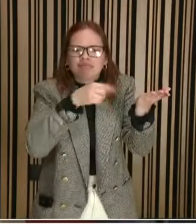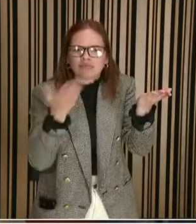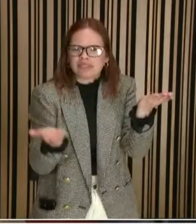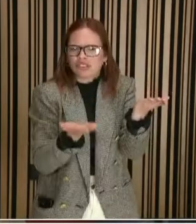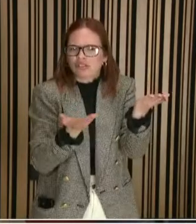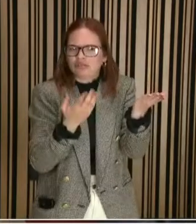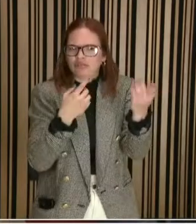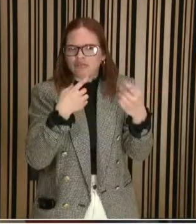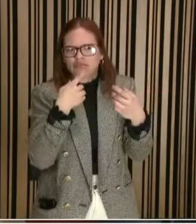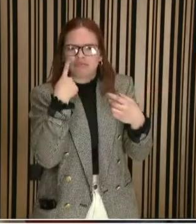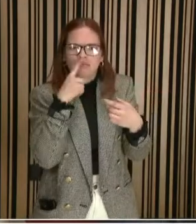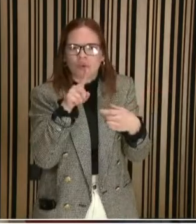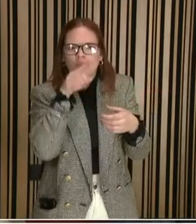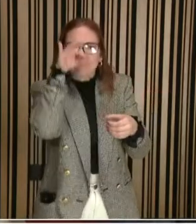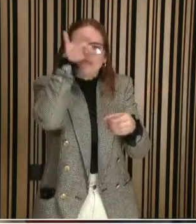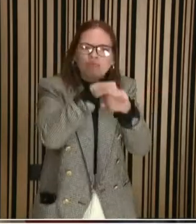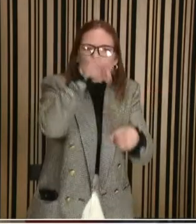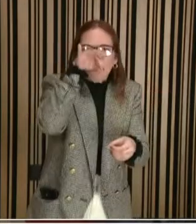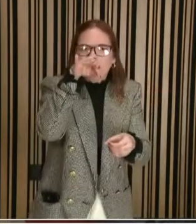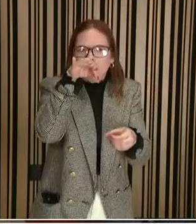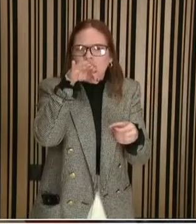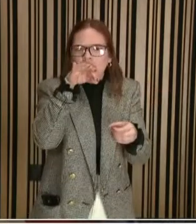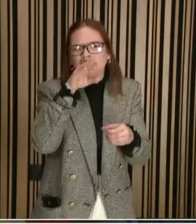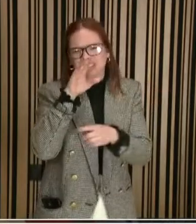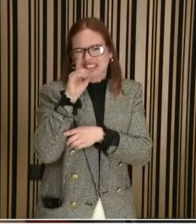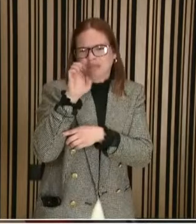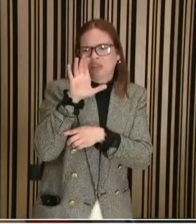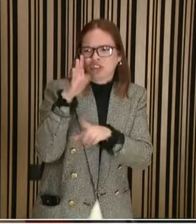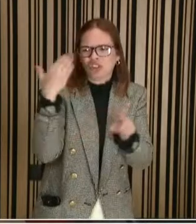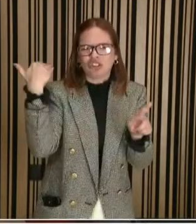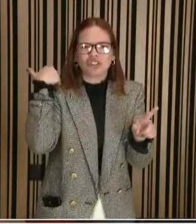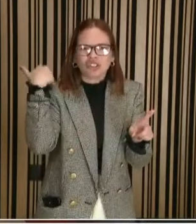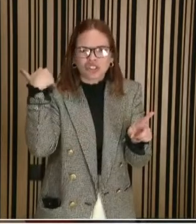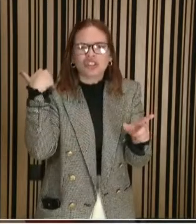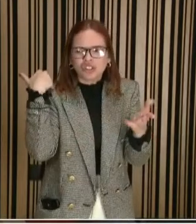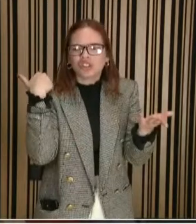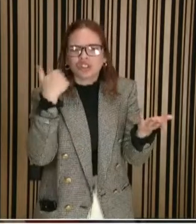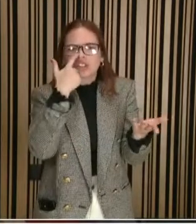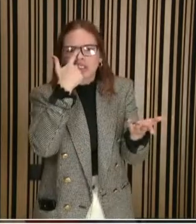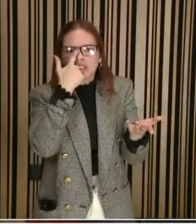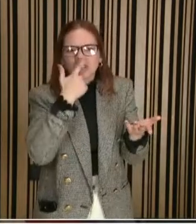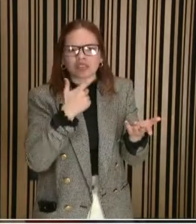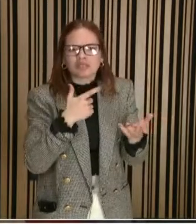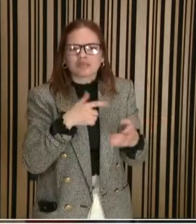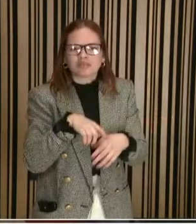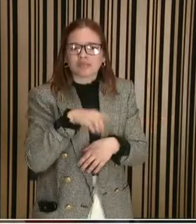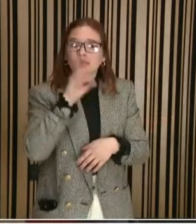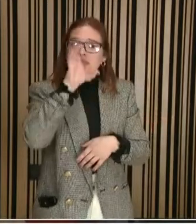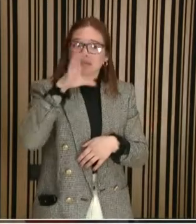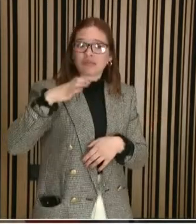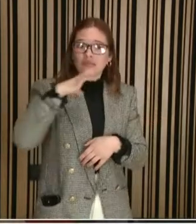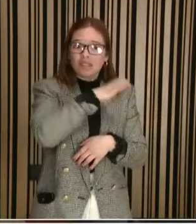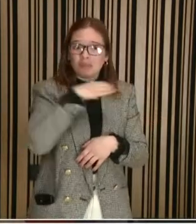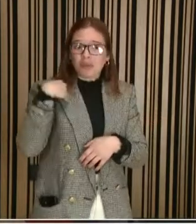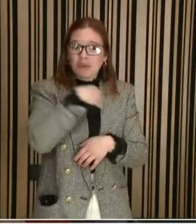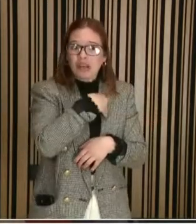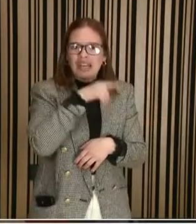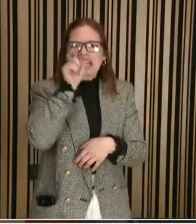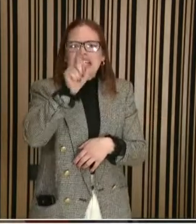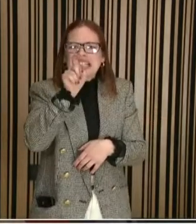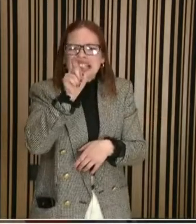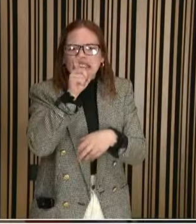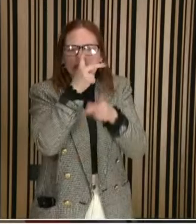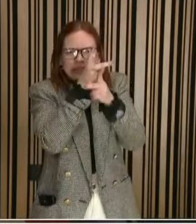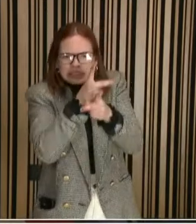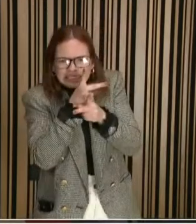vote back in December. So I think it's important for the council members to carefully consider the cost. What